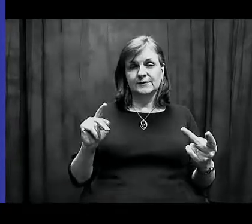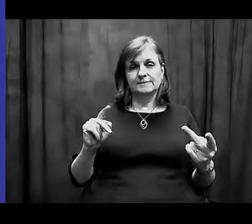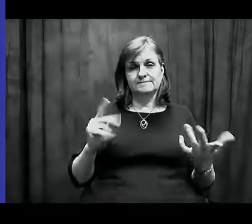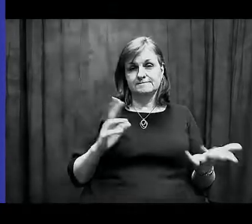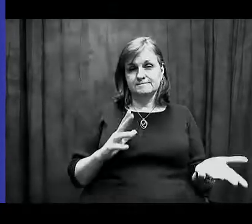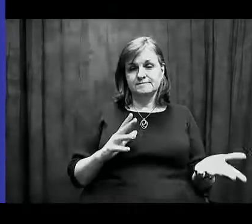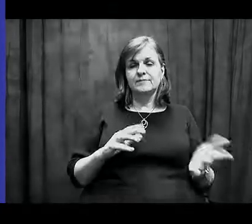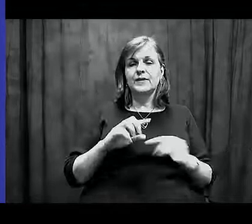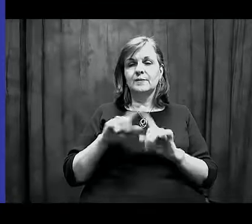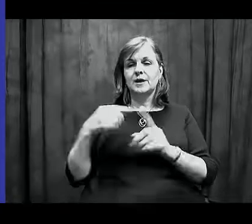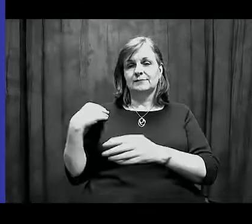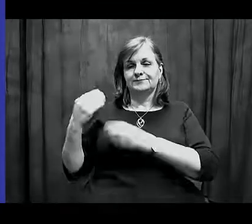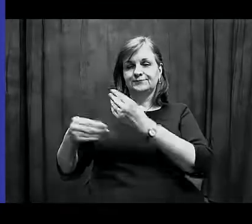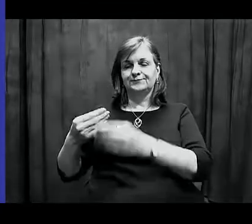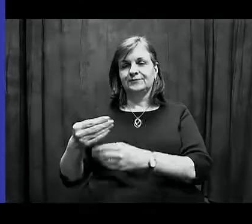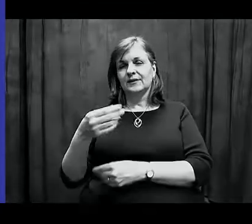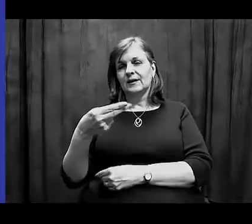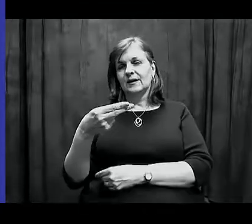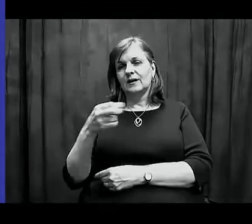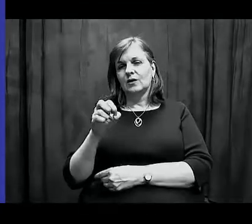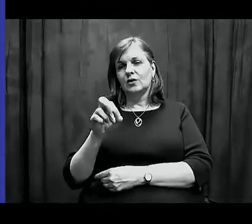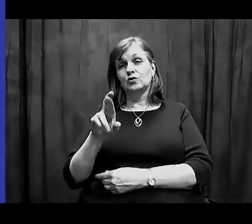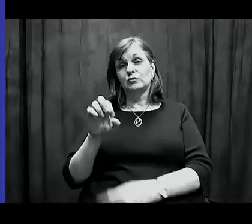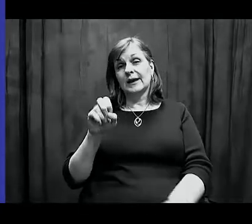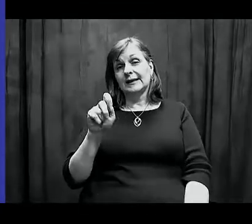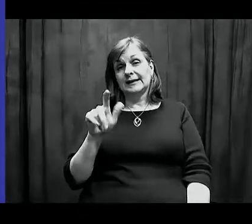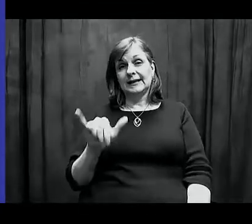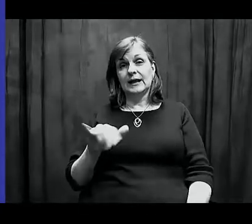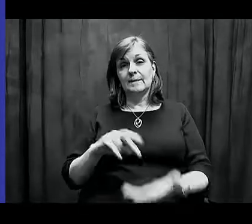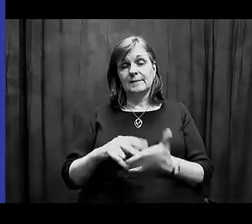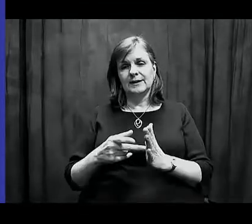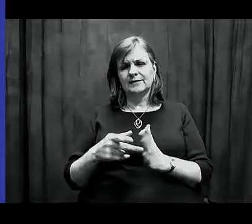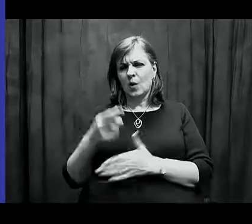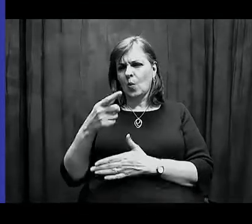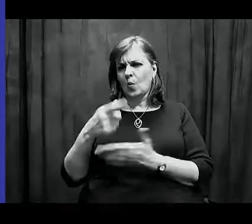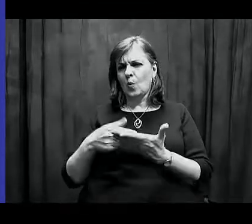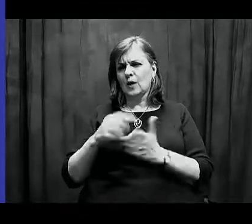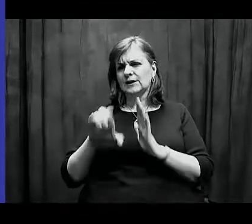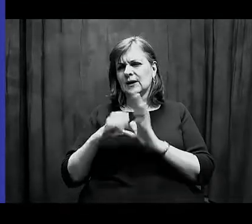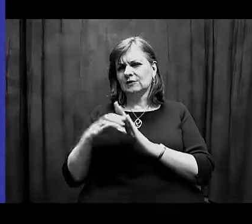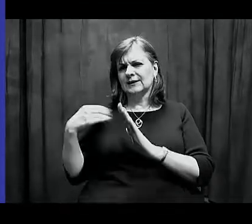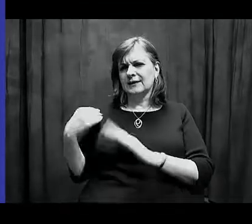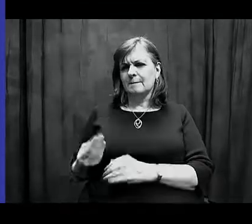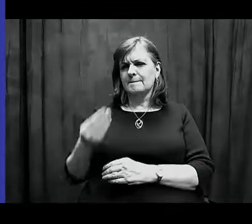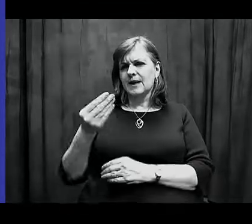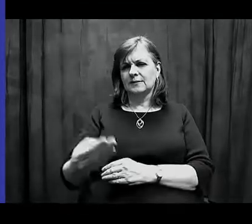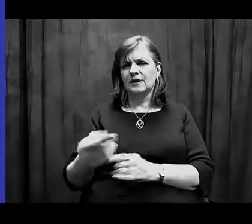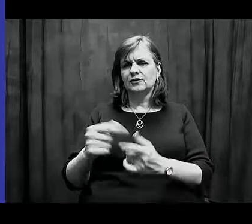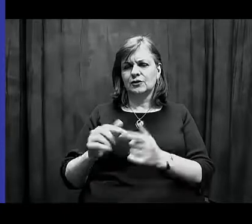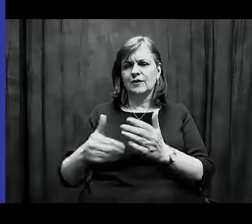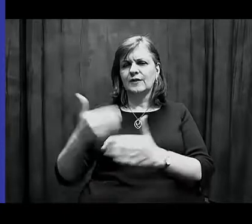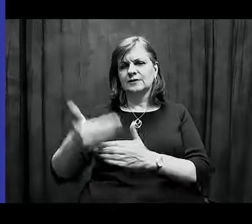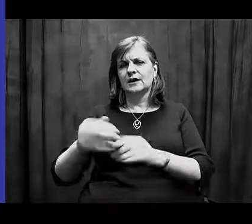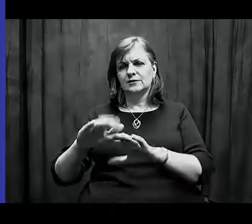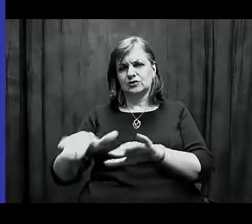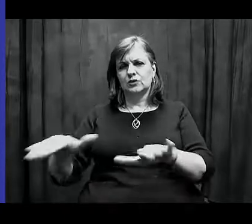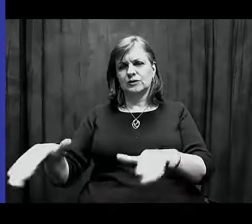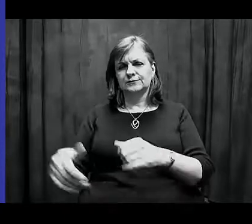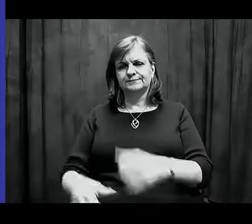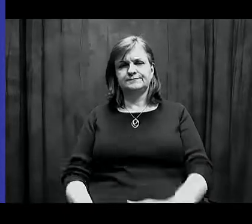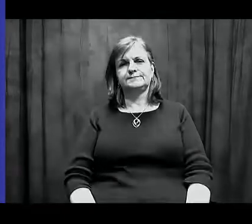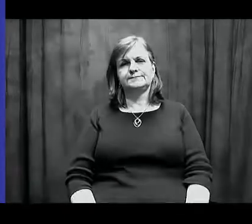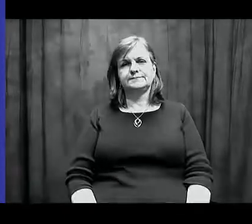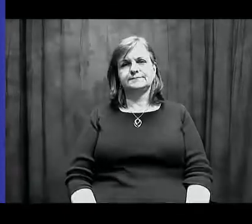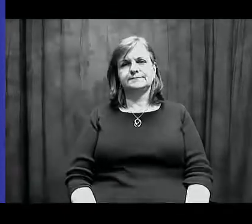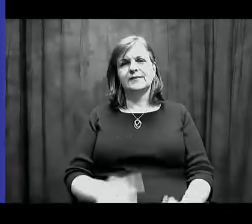proteins, okay? But when we talk about heredity, what we want to know is what's being passed on to the next